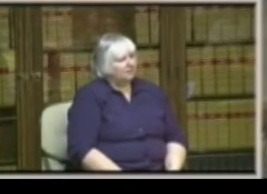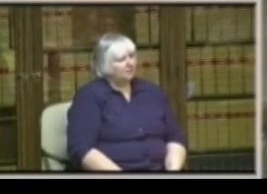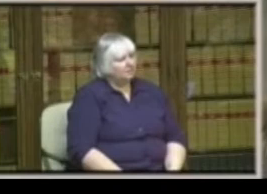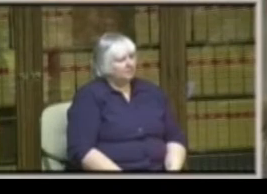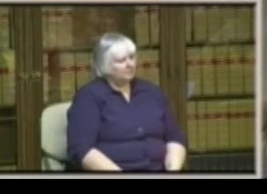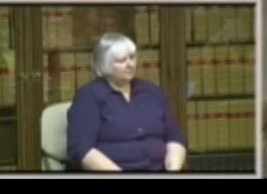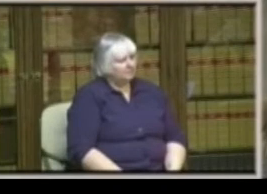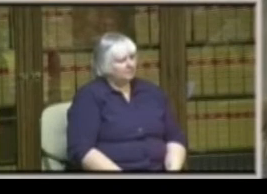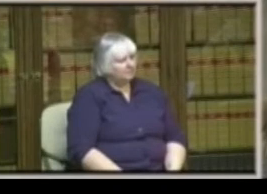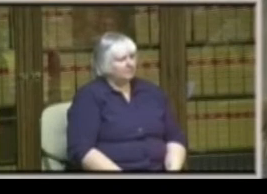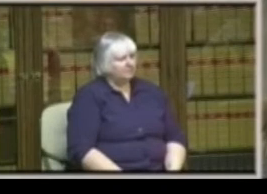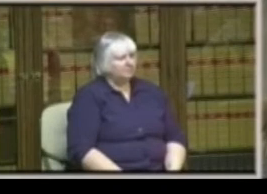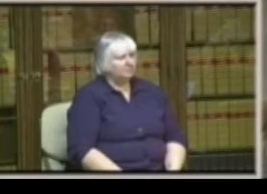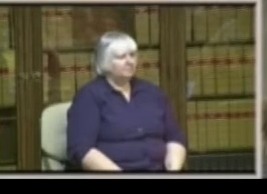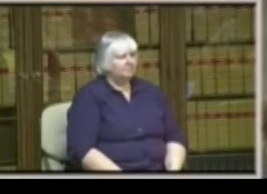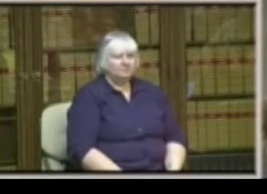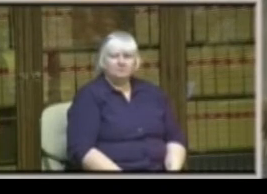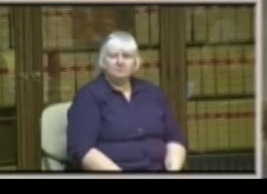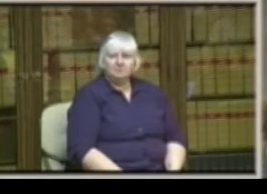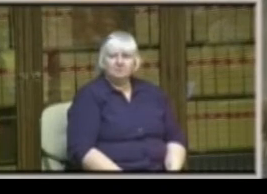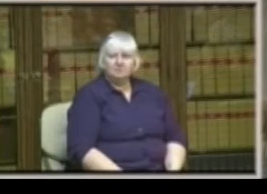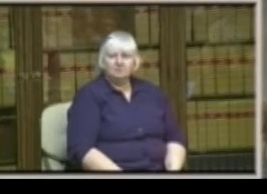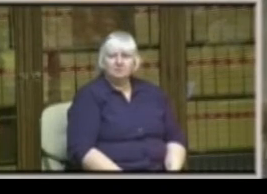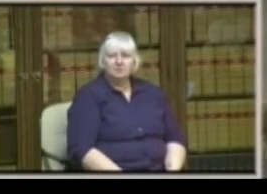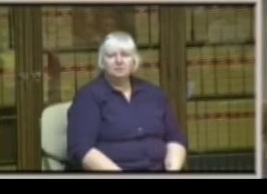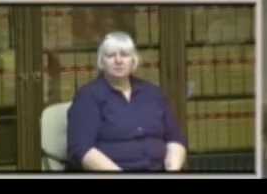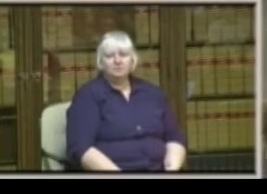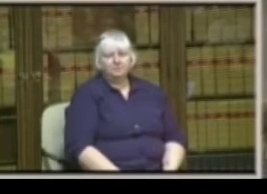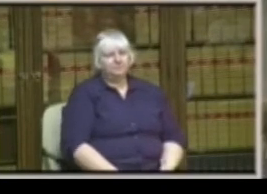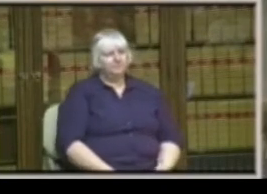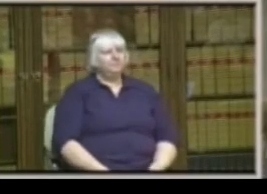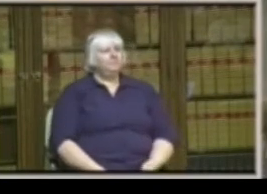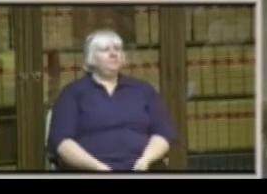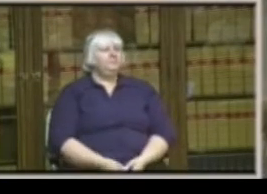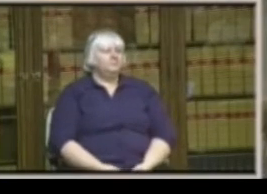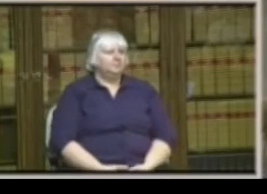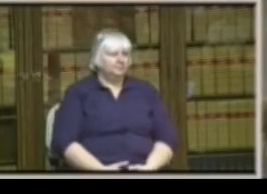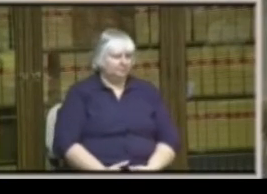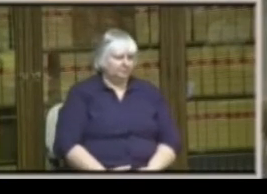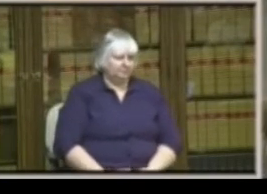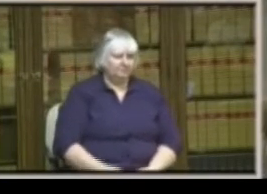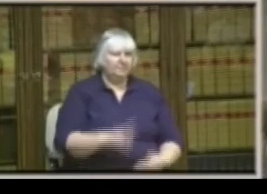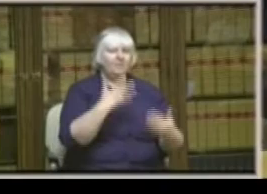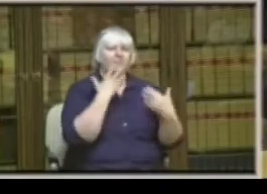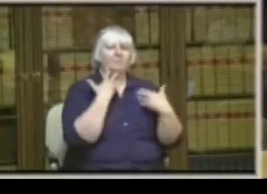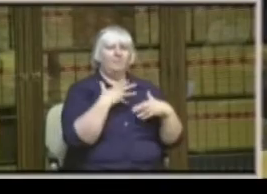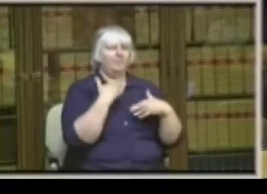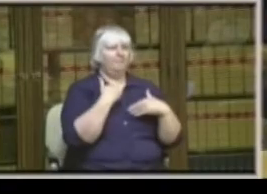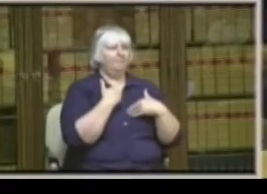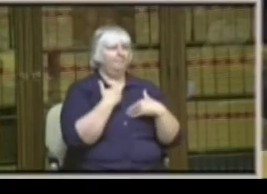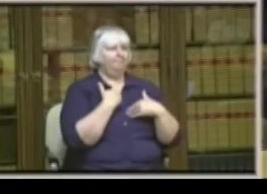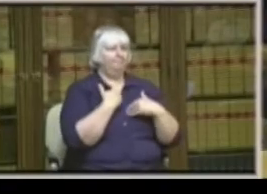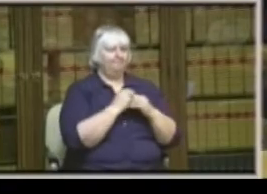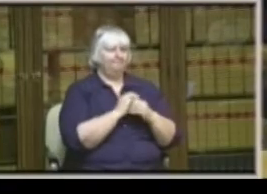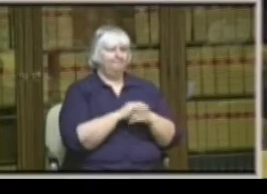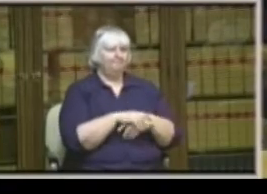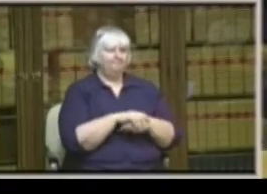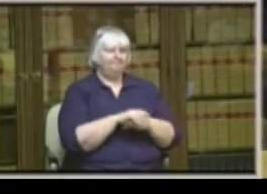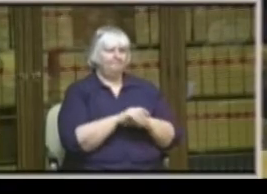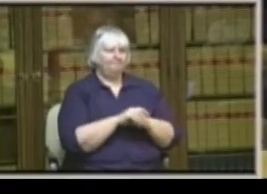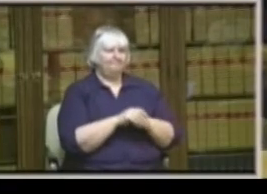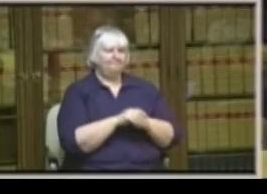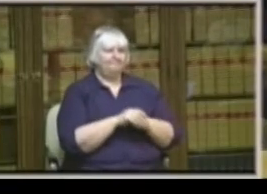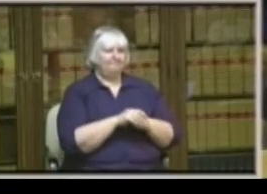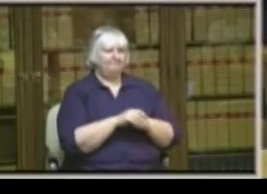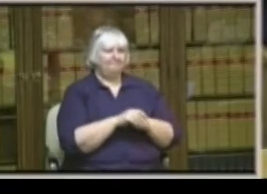Now, they said they already have an assessment that's offered in Spanish. It's transliterated into that for Spanish speakers, and it